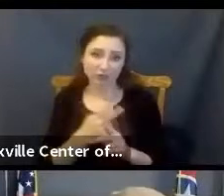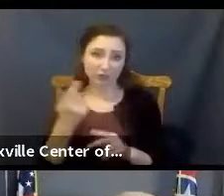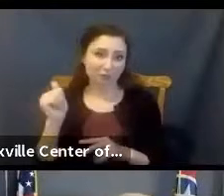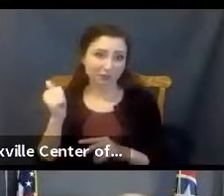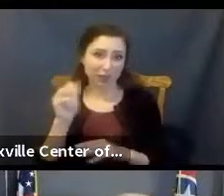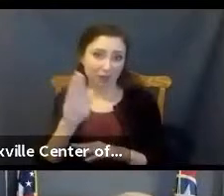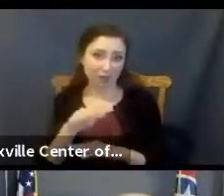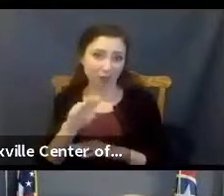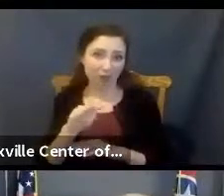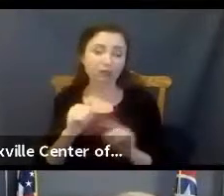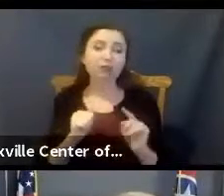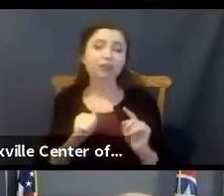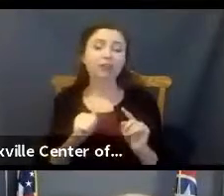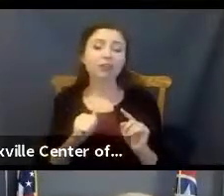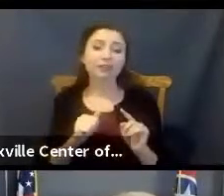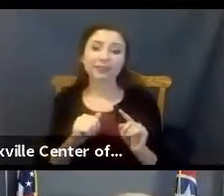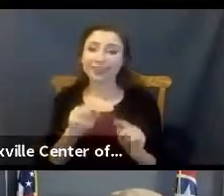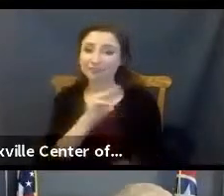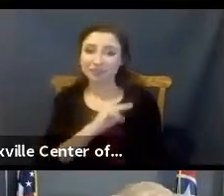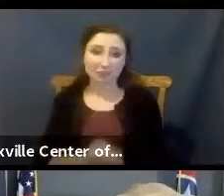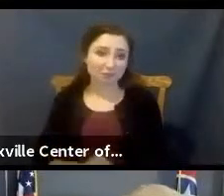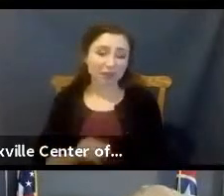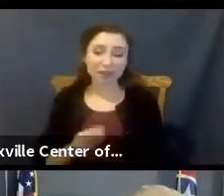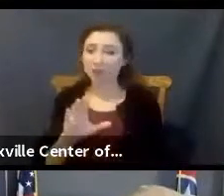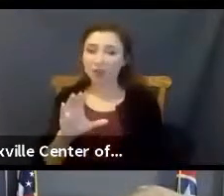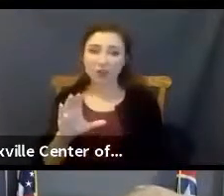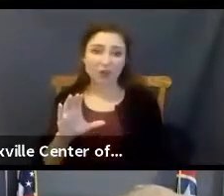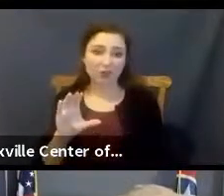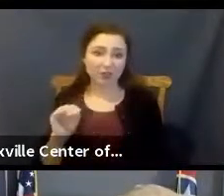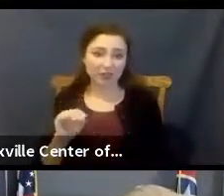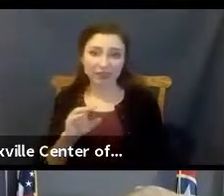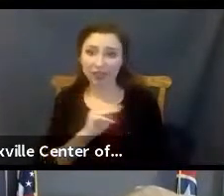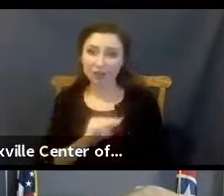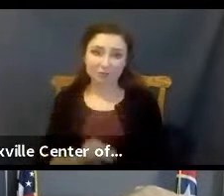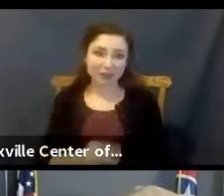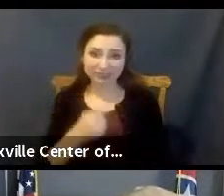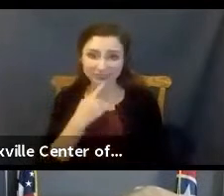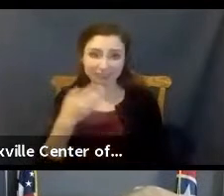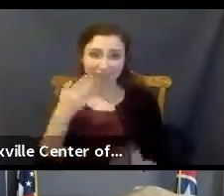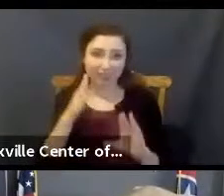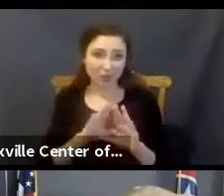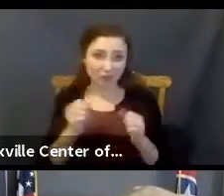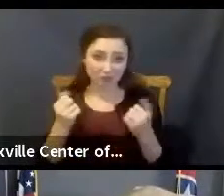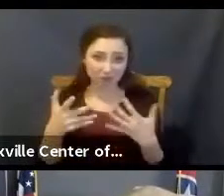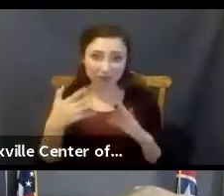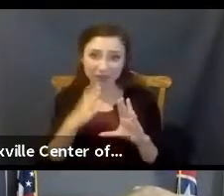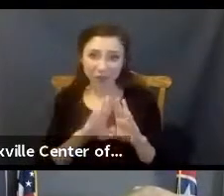o'clock because even the mayor, the county mayor said that a lot of restaurants close at 10 o'clock.